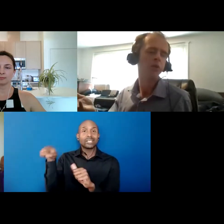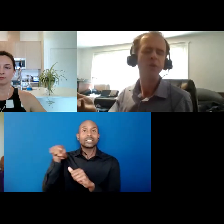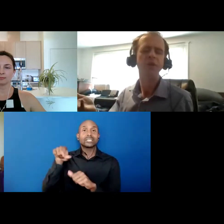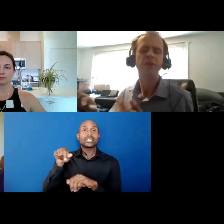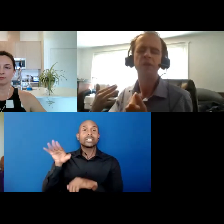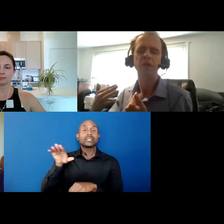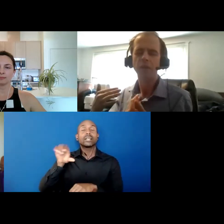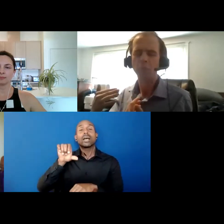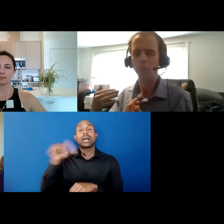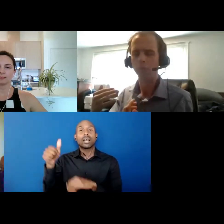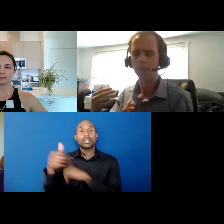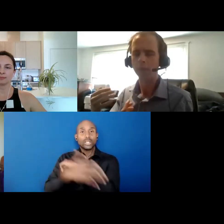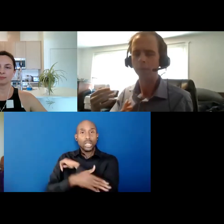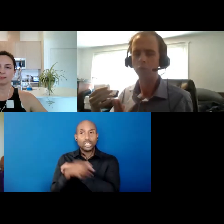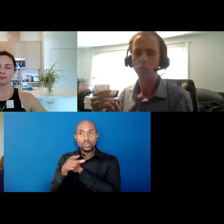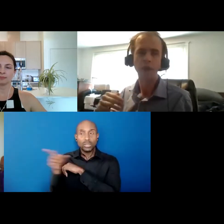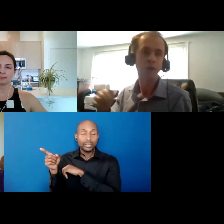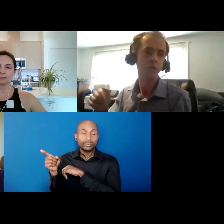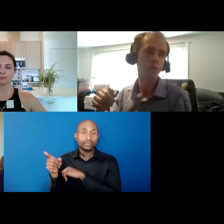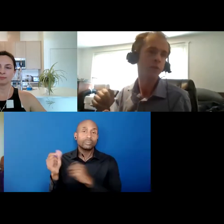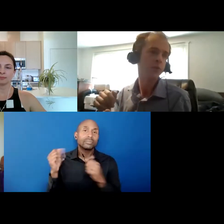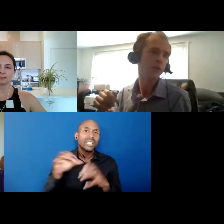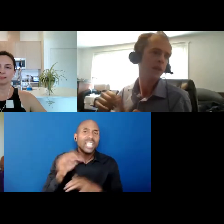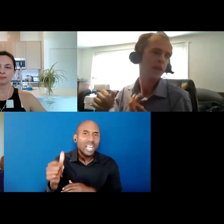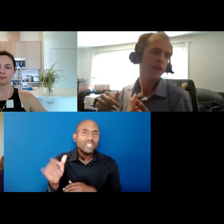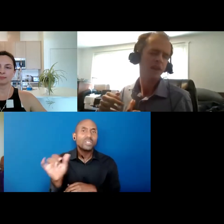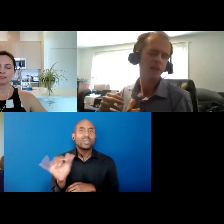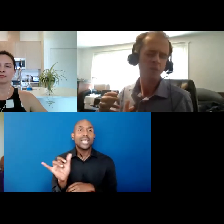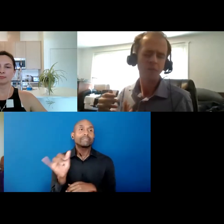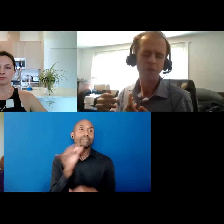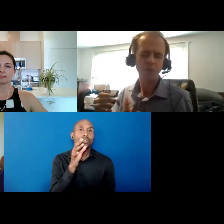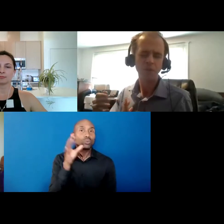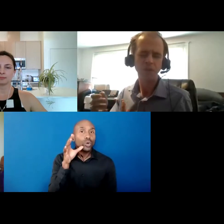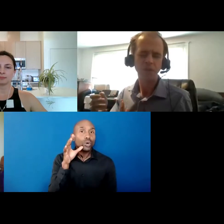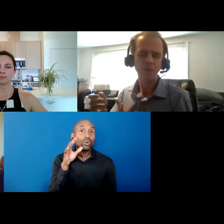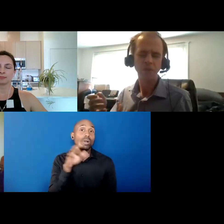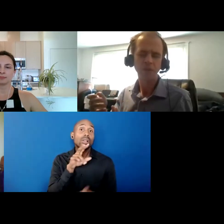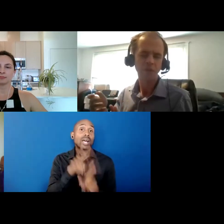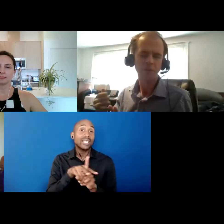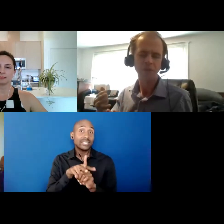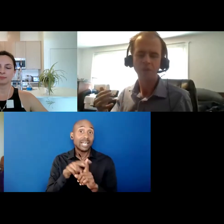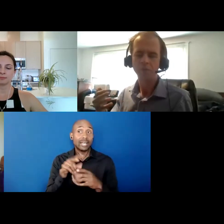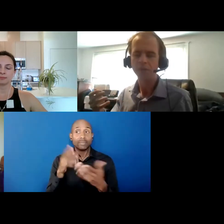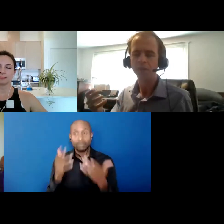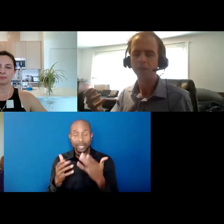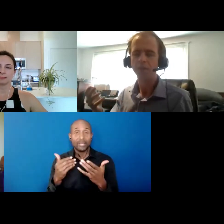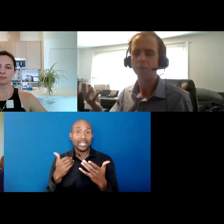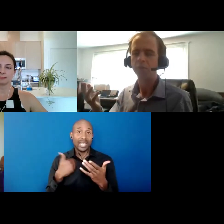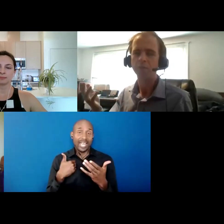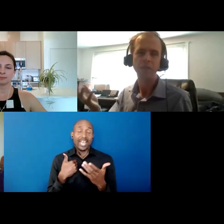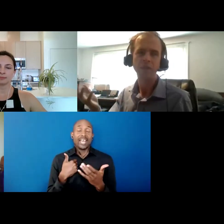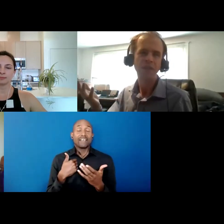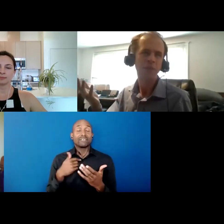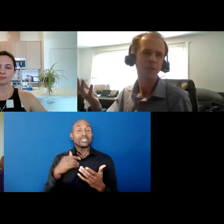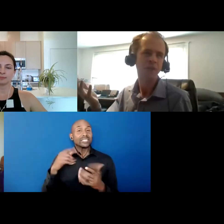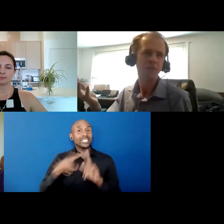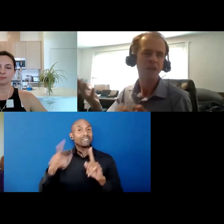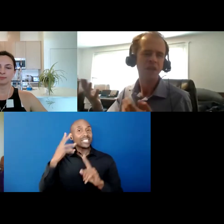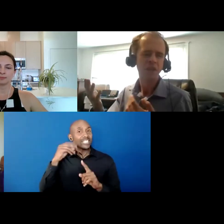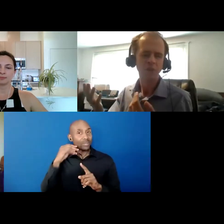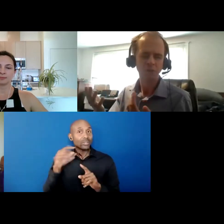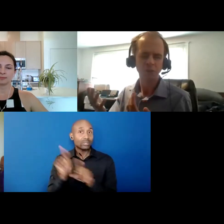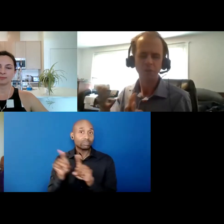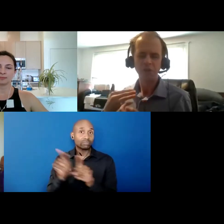think you're experiencing a lot more of that local grassroots point of view in the different countries that you visit, and also sort of the availability